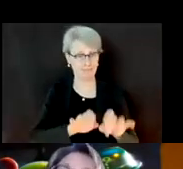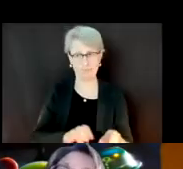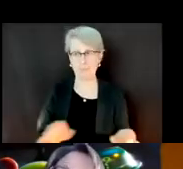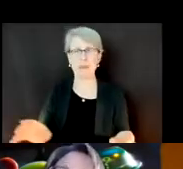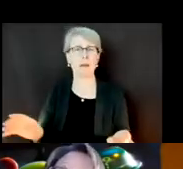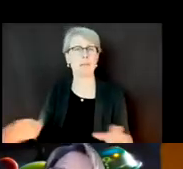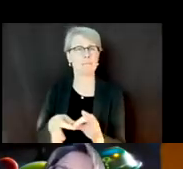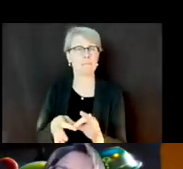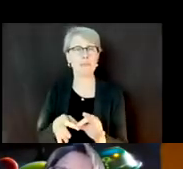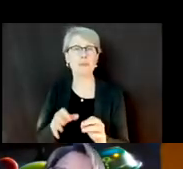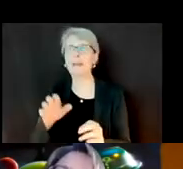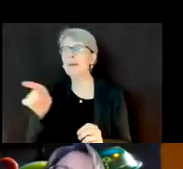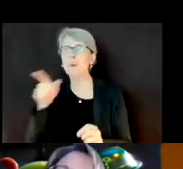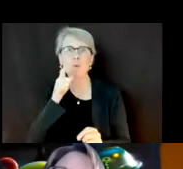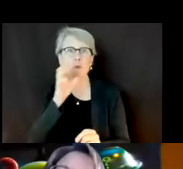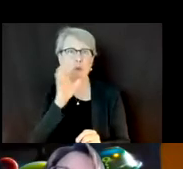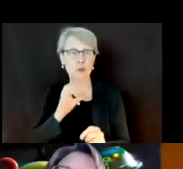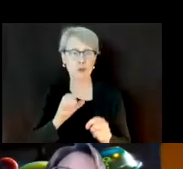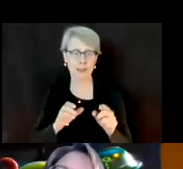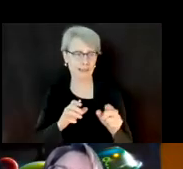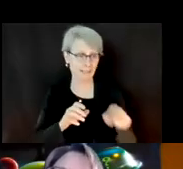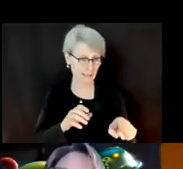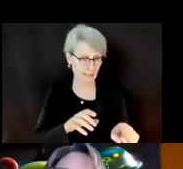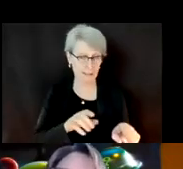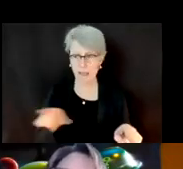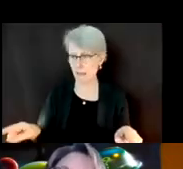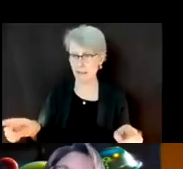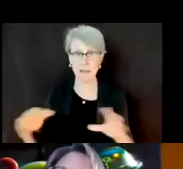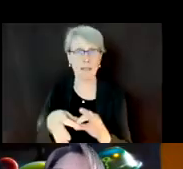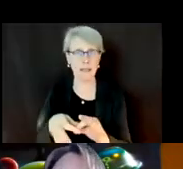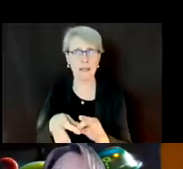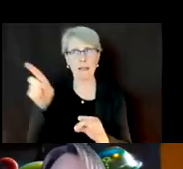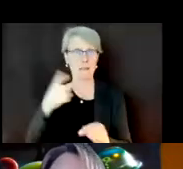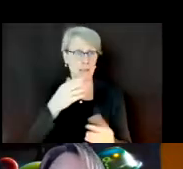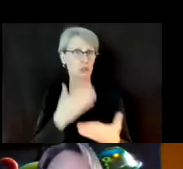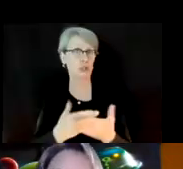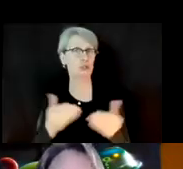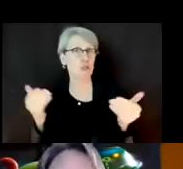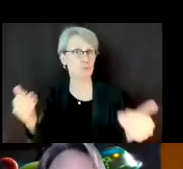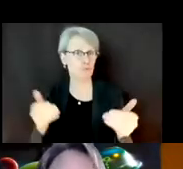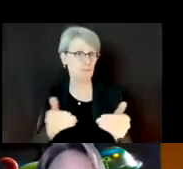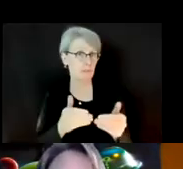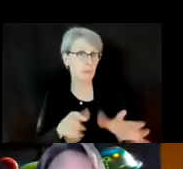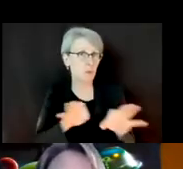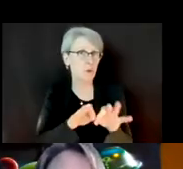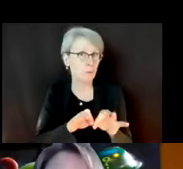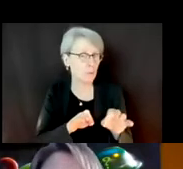search engine, this is a good result because this authority site is linking to it. So it's obviously